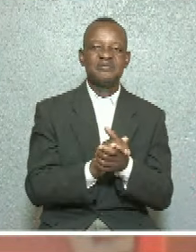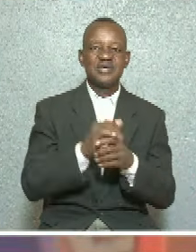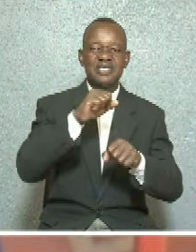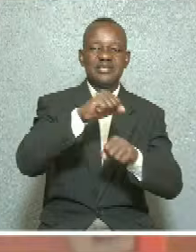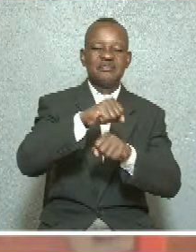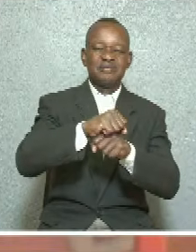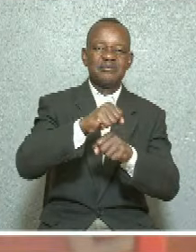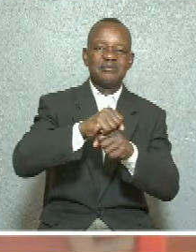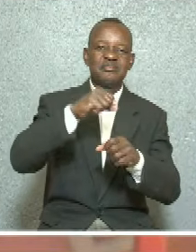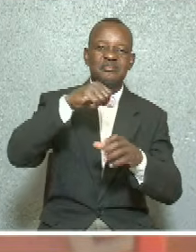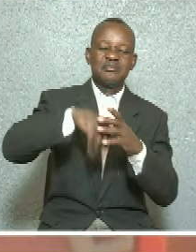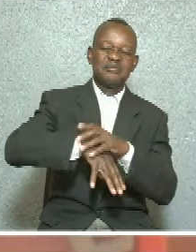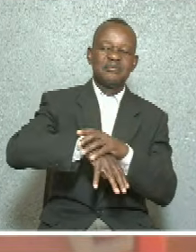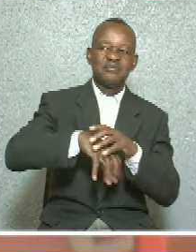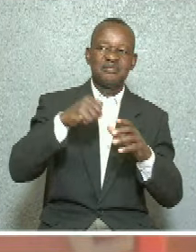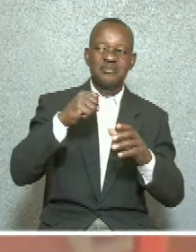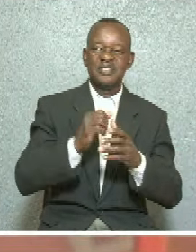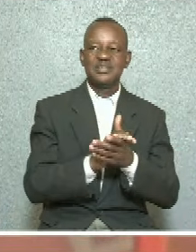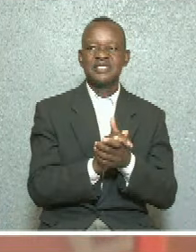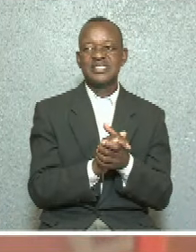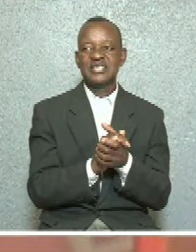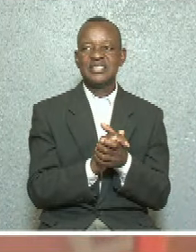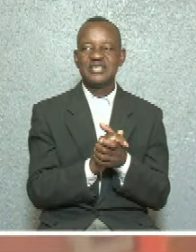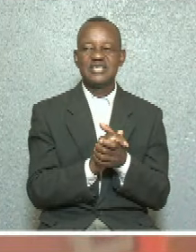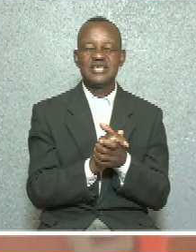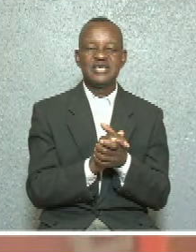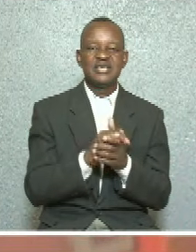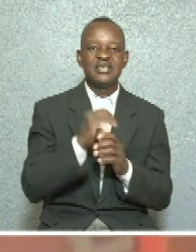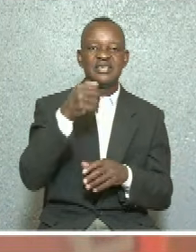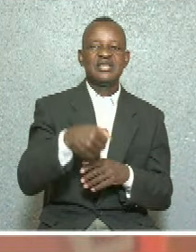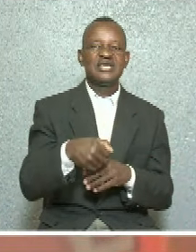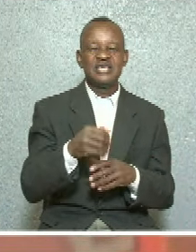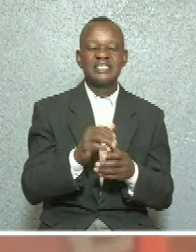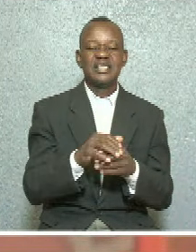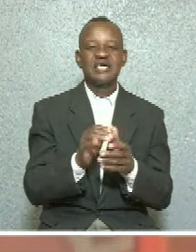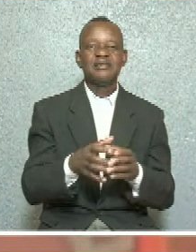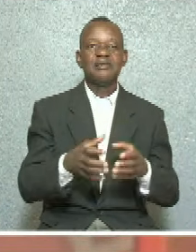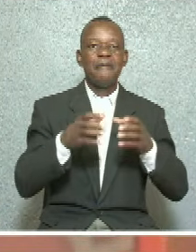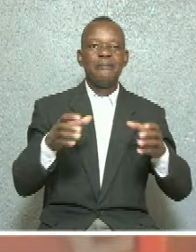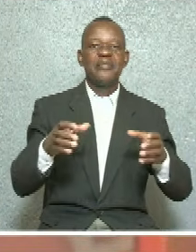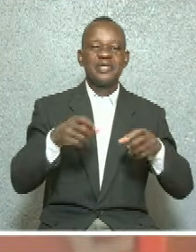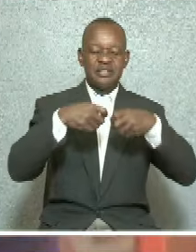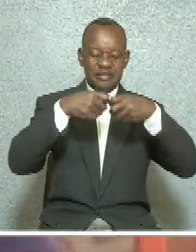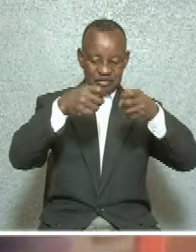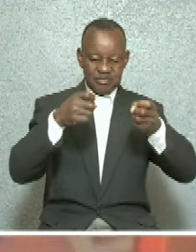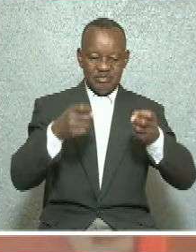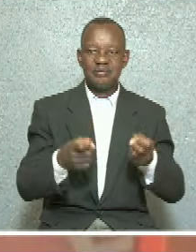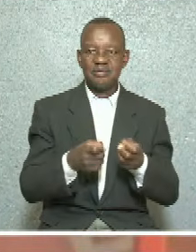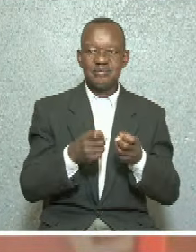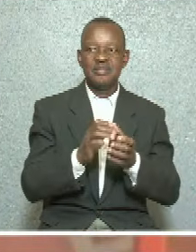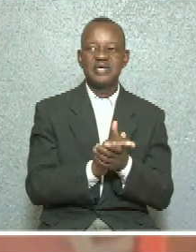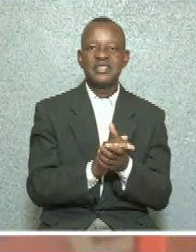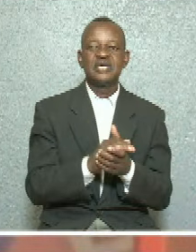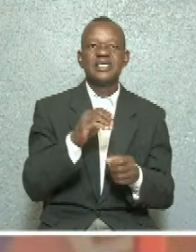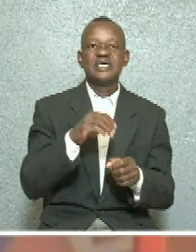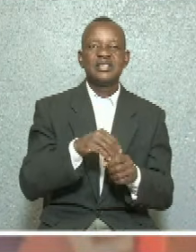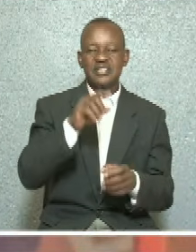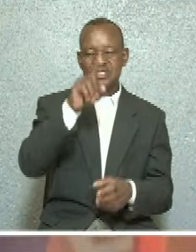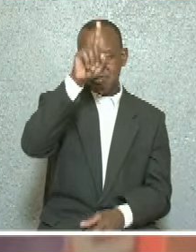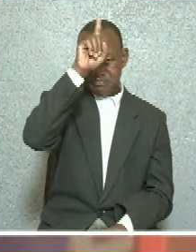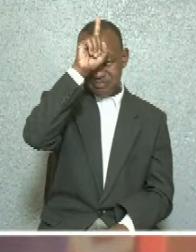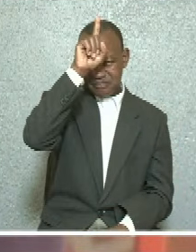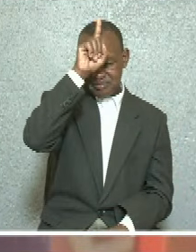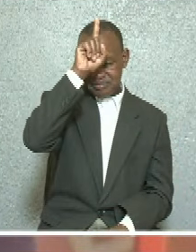the starting points would be the Berlin Conference, when different European countries, including the Catholic Church, marked